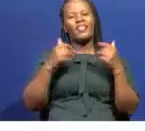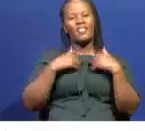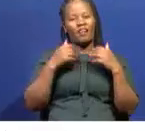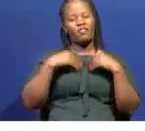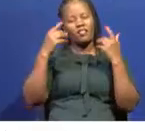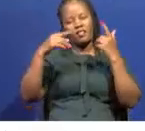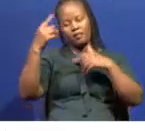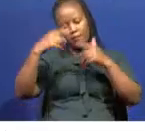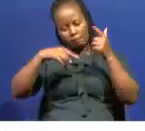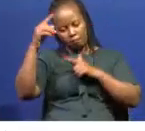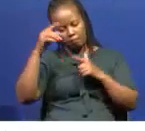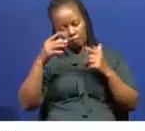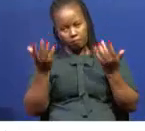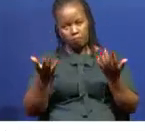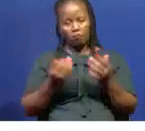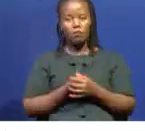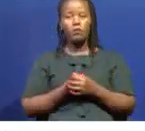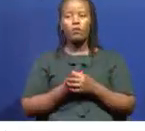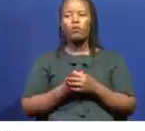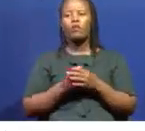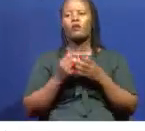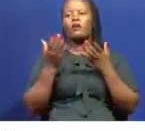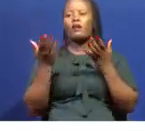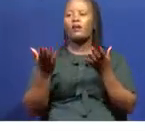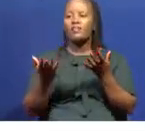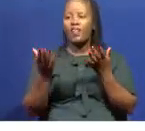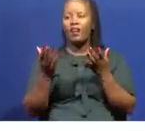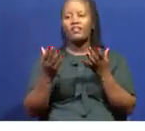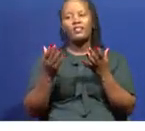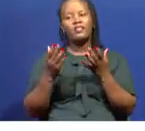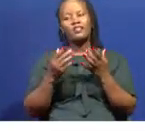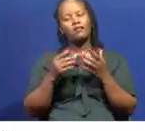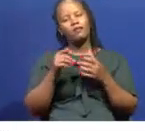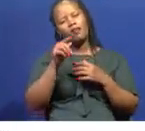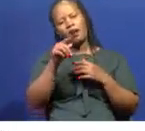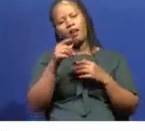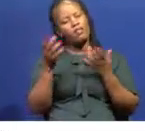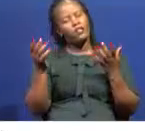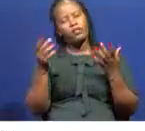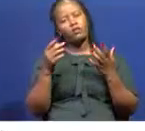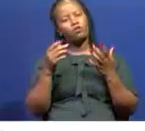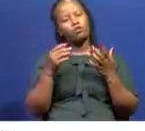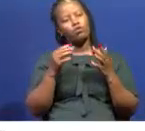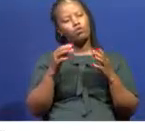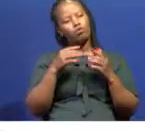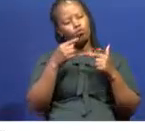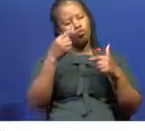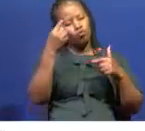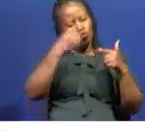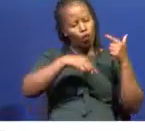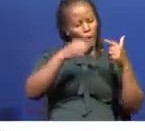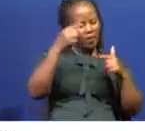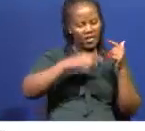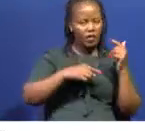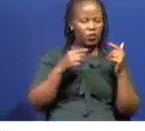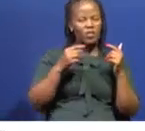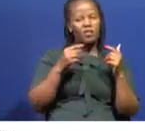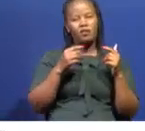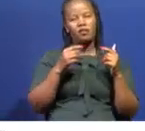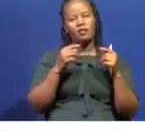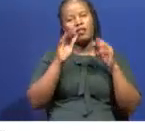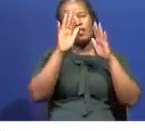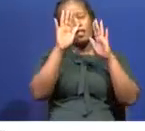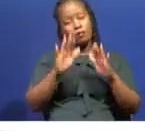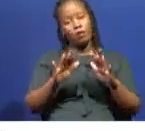At the PGK, maybe at the conclusion of it all, how important will this be to our, and also maybe the importance of such tours to